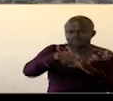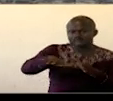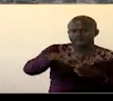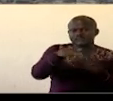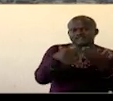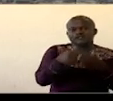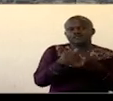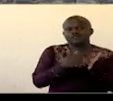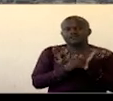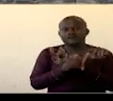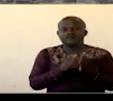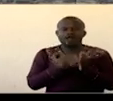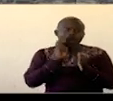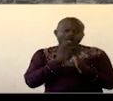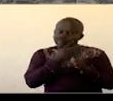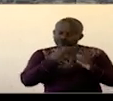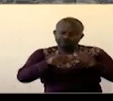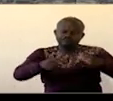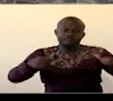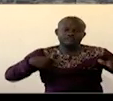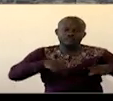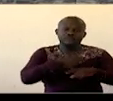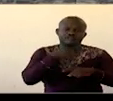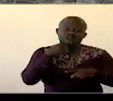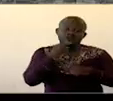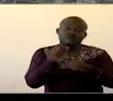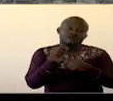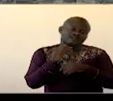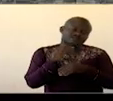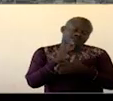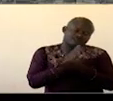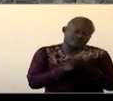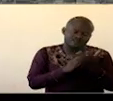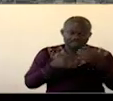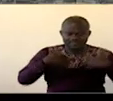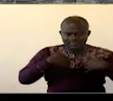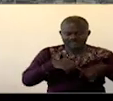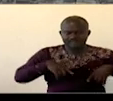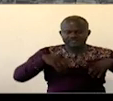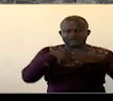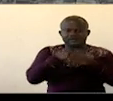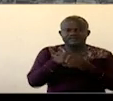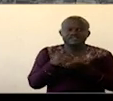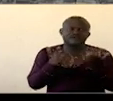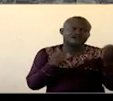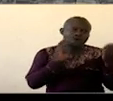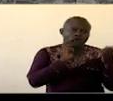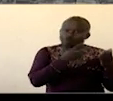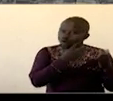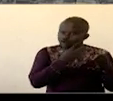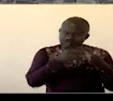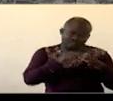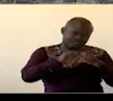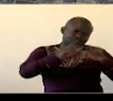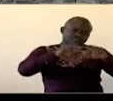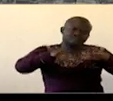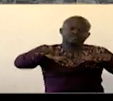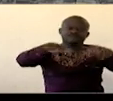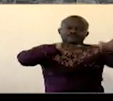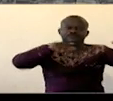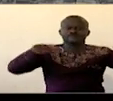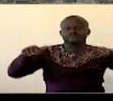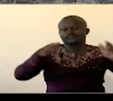have marine ecosystem, where we talk about organisms which live in sea and ocean. And then we